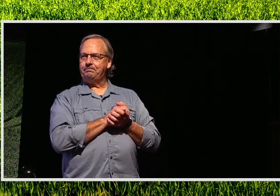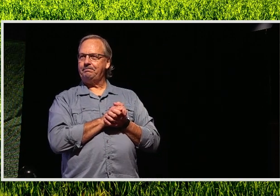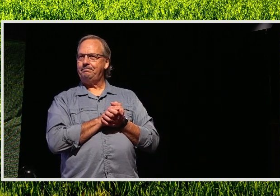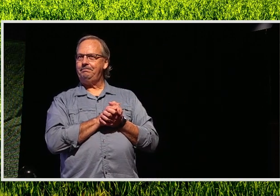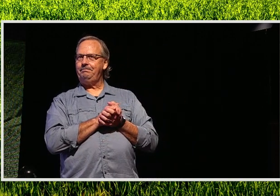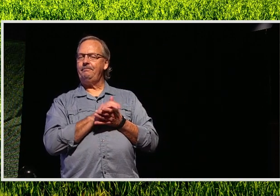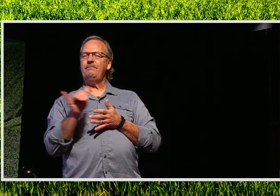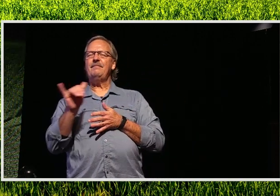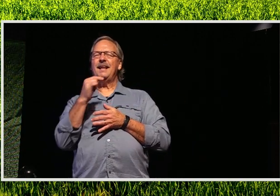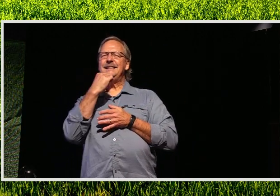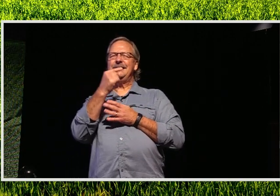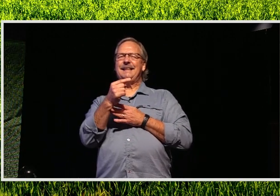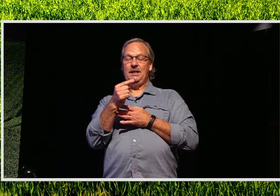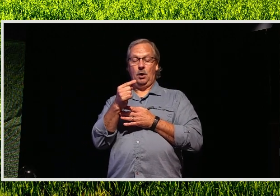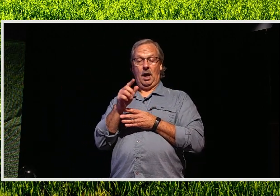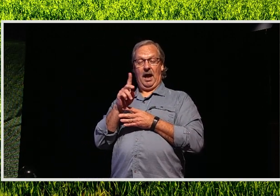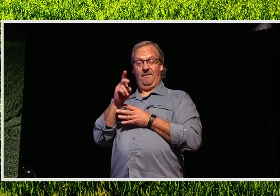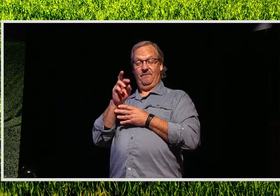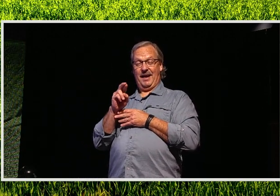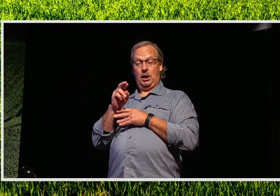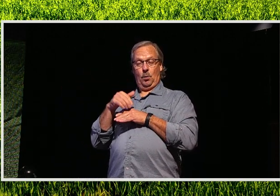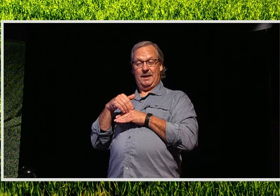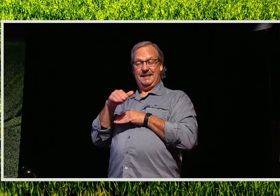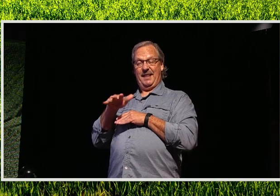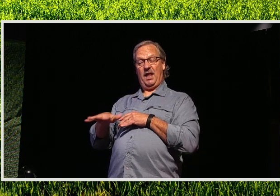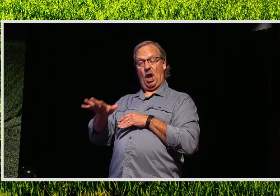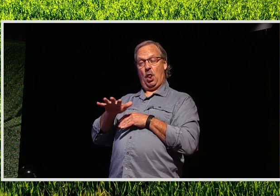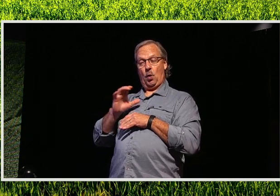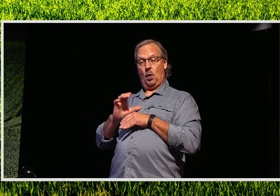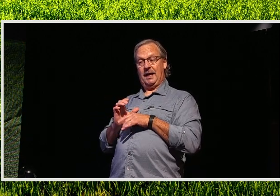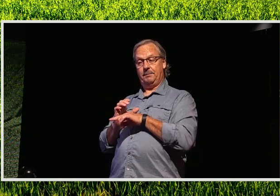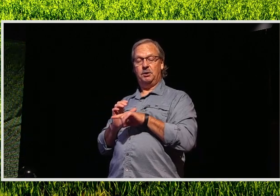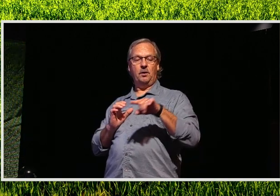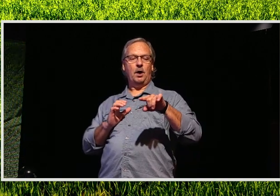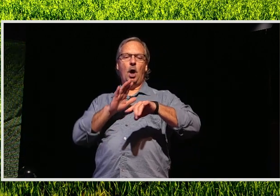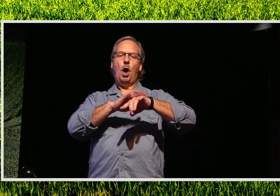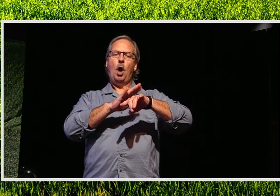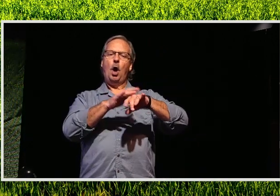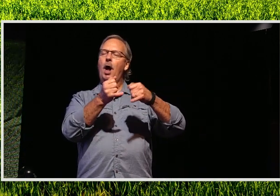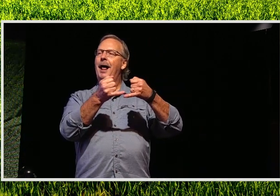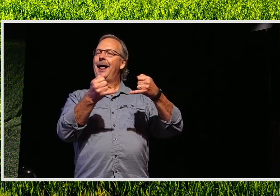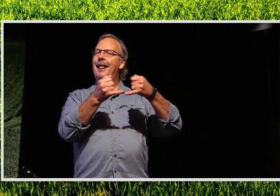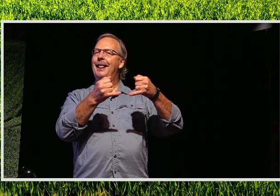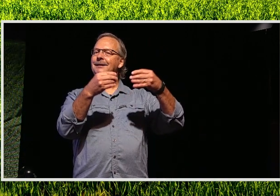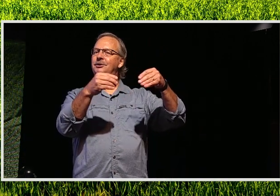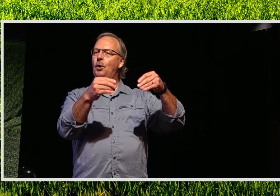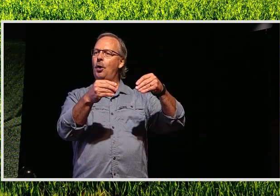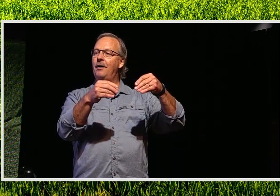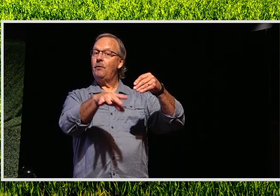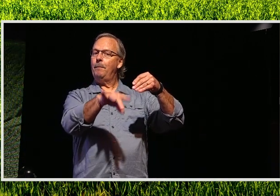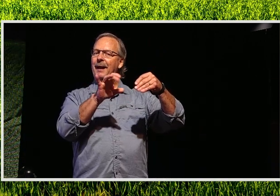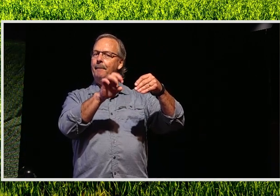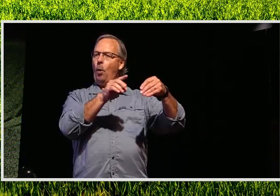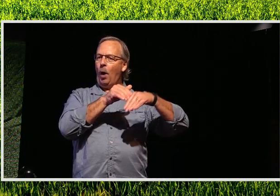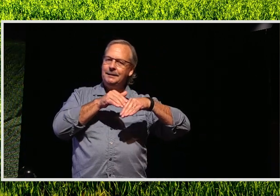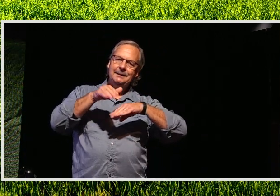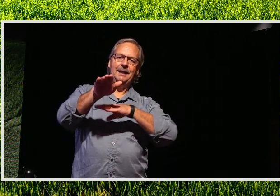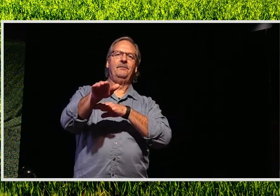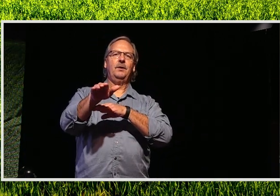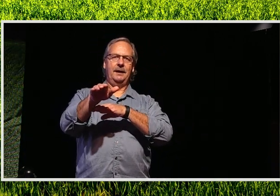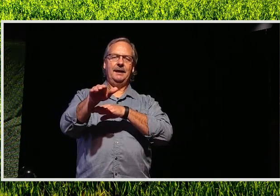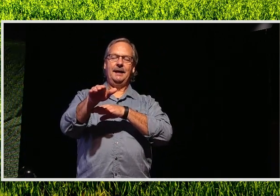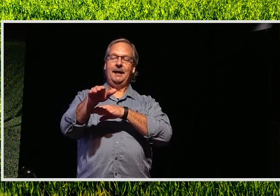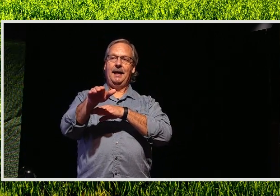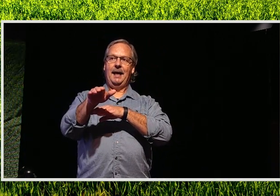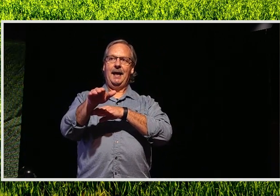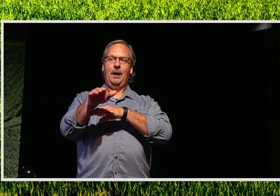Like I mentioned, our vendors can send their local customers to their online stores to order for pickup or delivery. And we